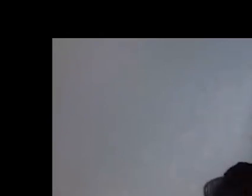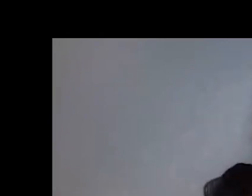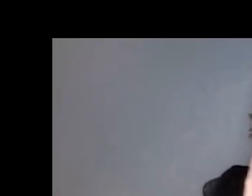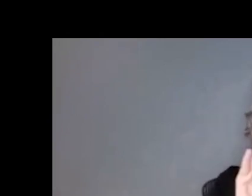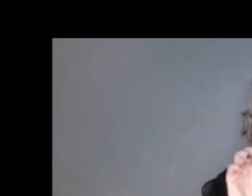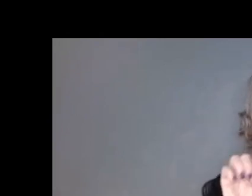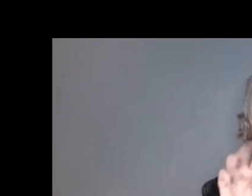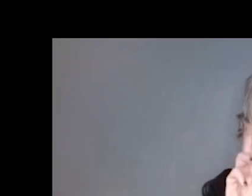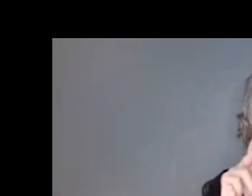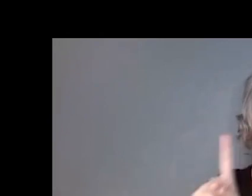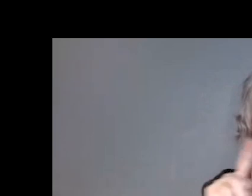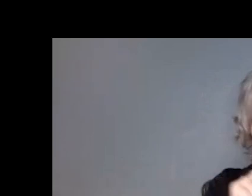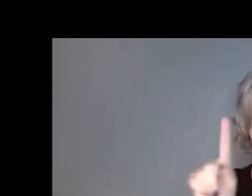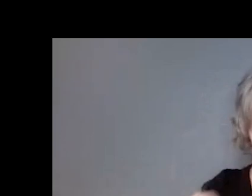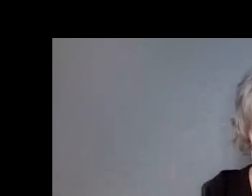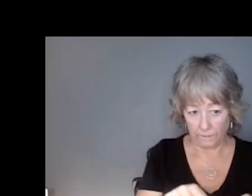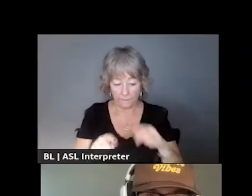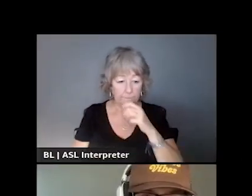screen.